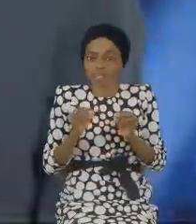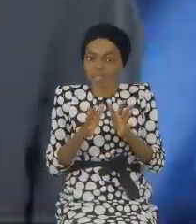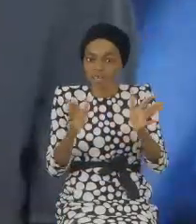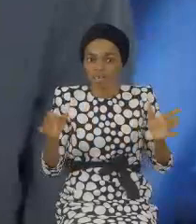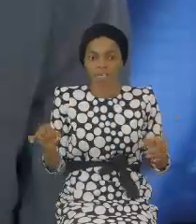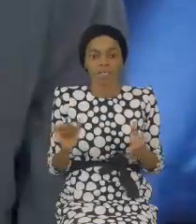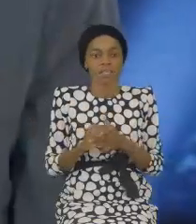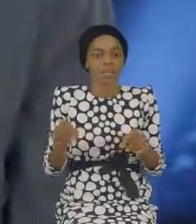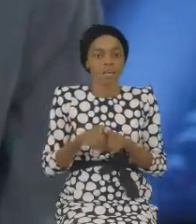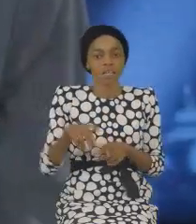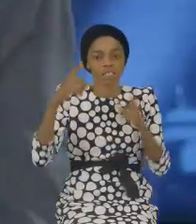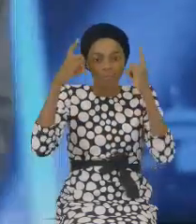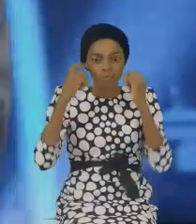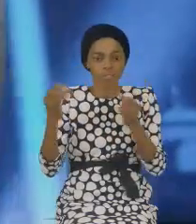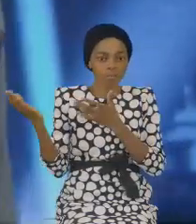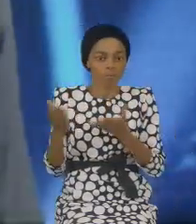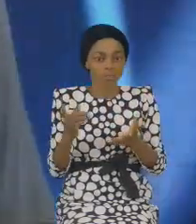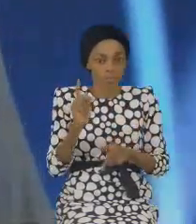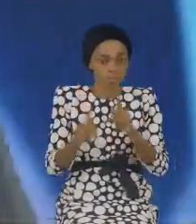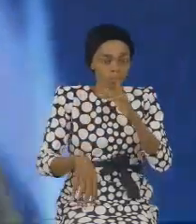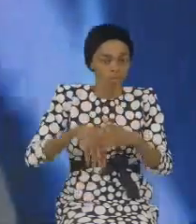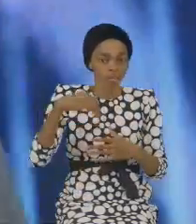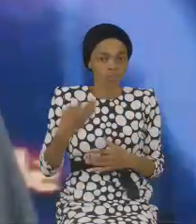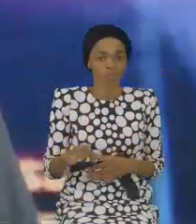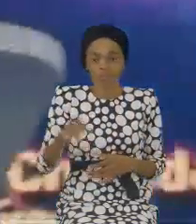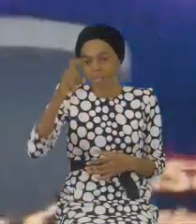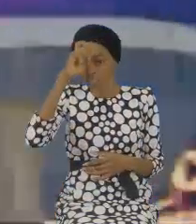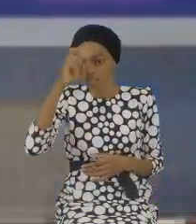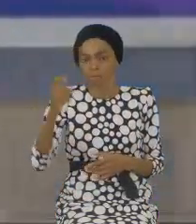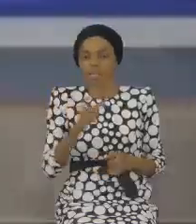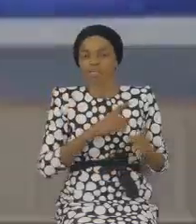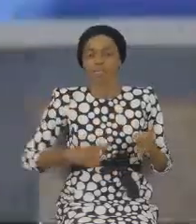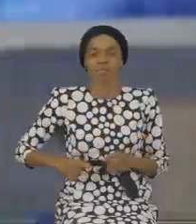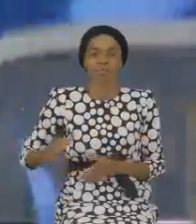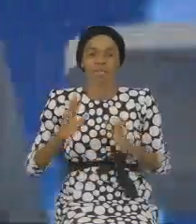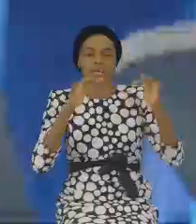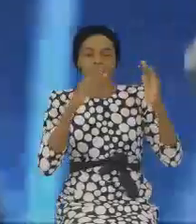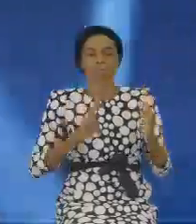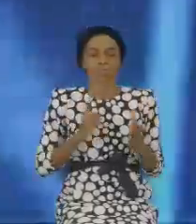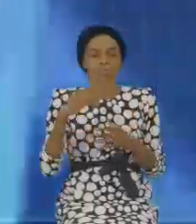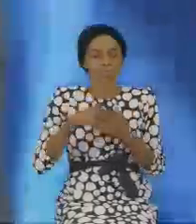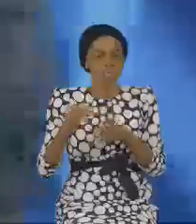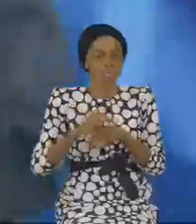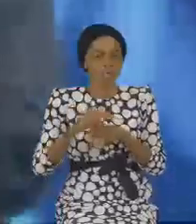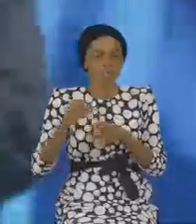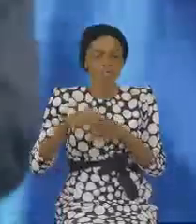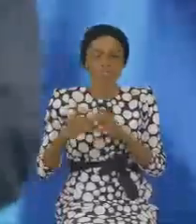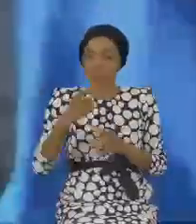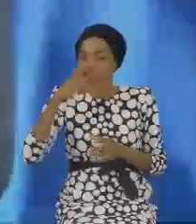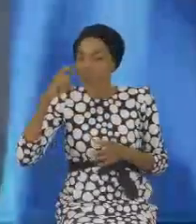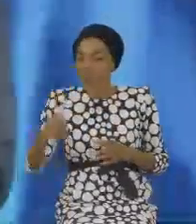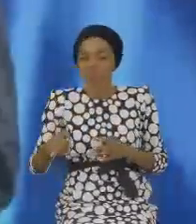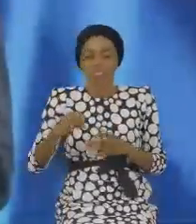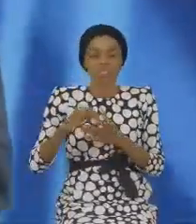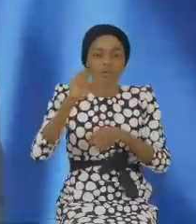the people out of Egypt, the Lord expects us in the ministry, in the charge, in the commission he